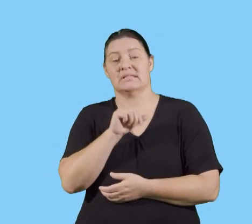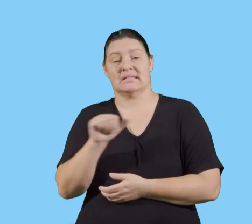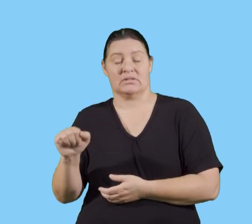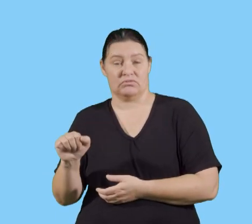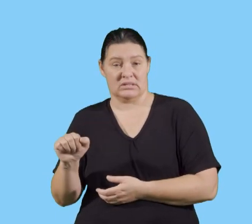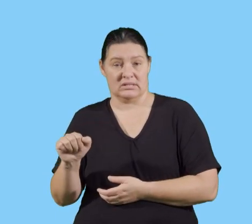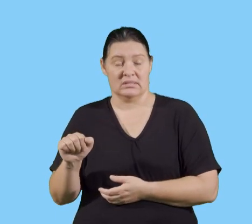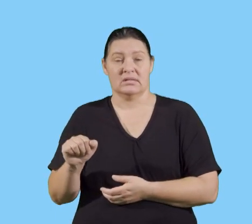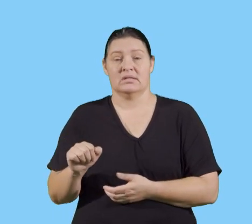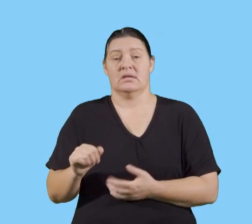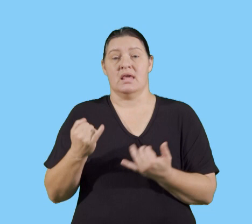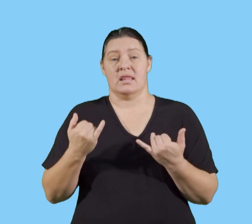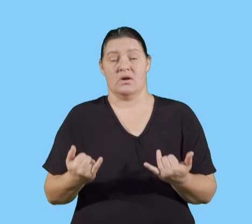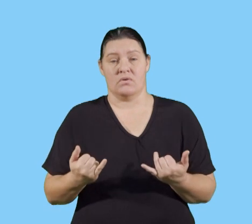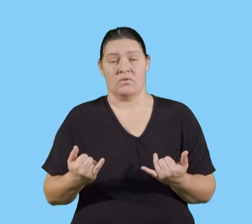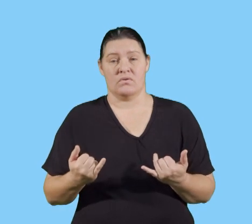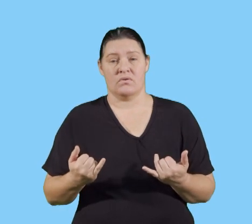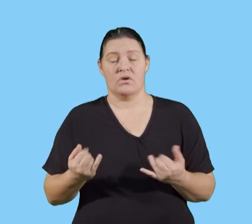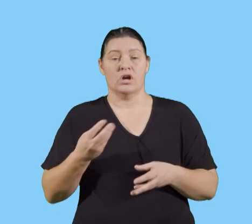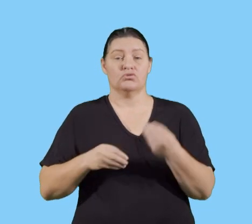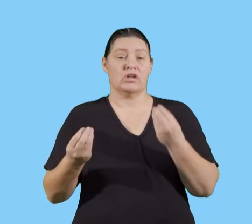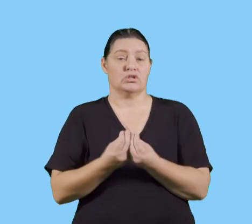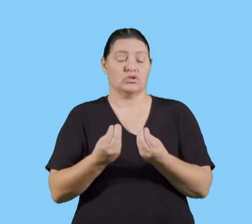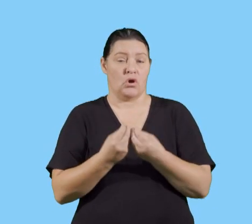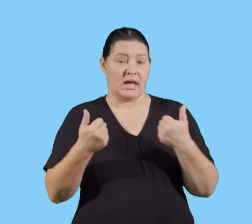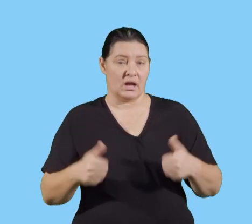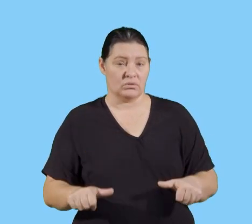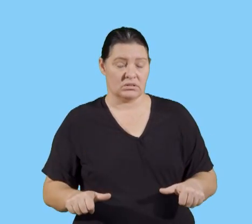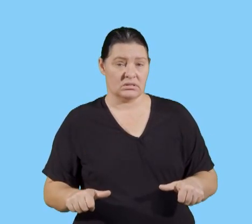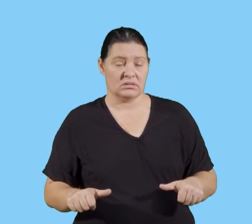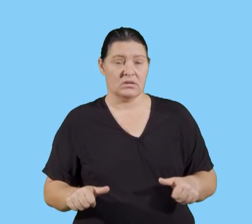4,600. And then in the trading stock account, we